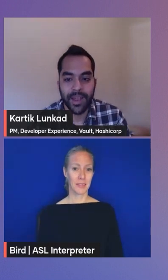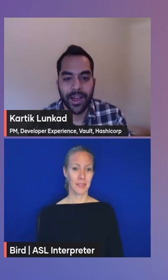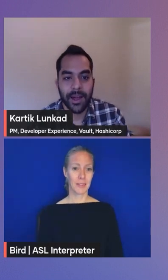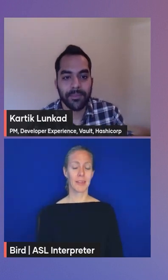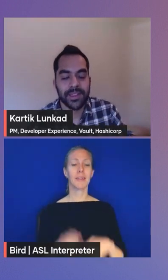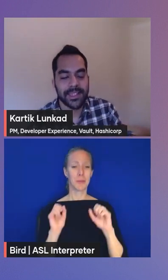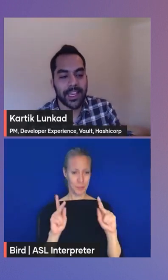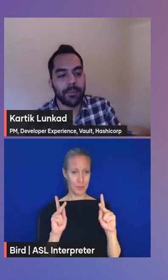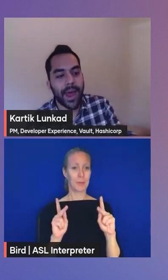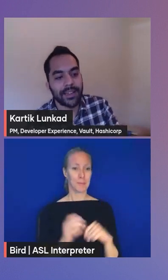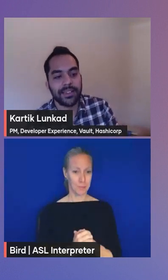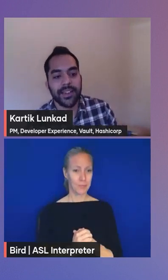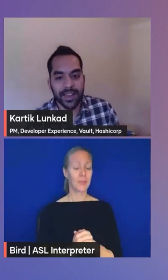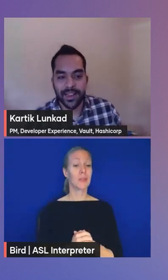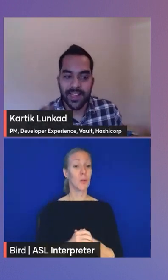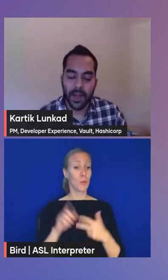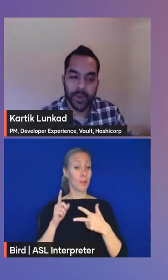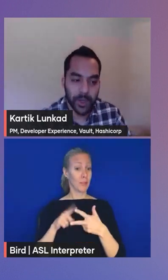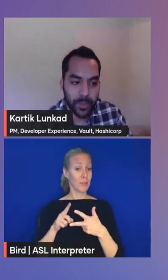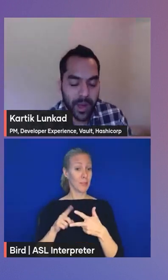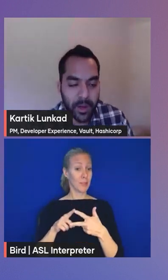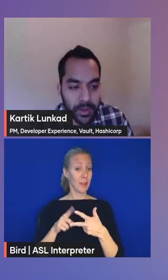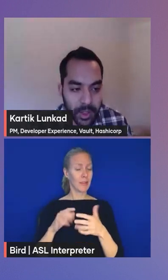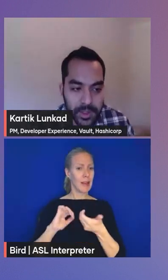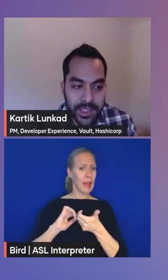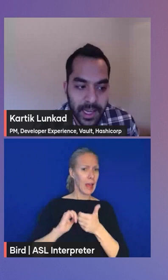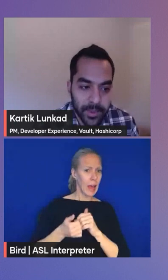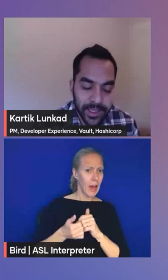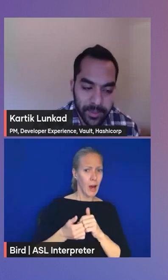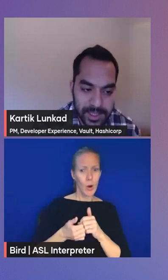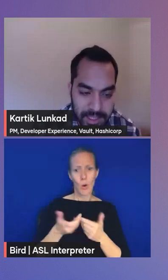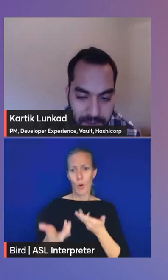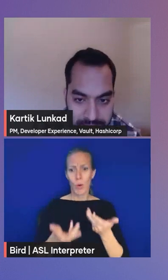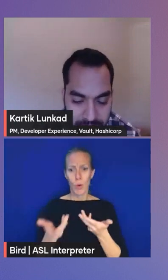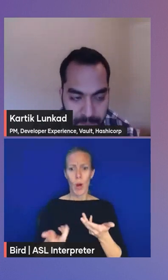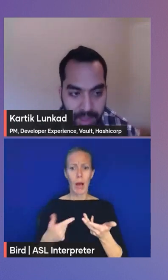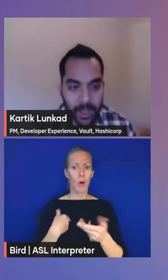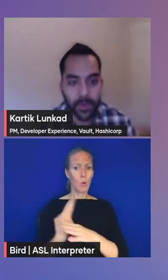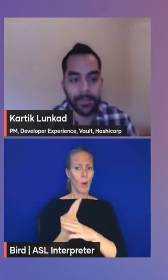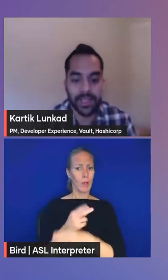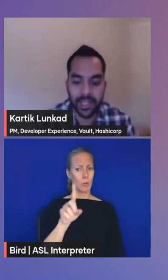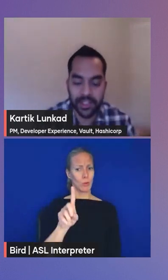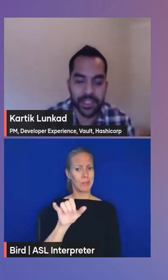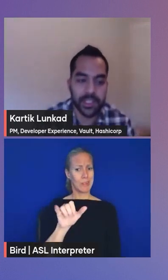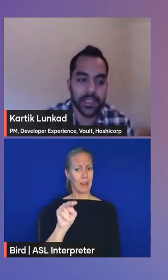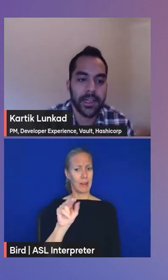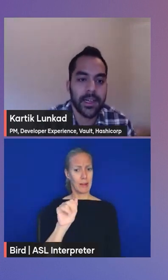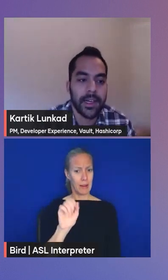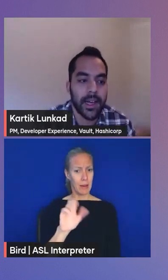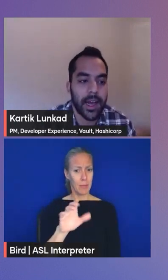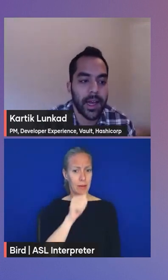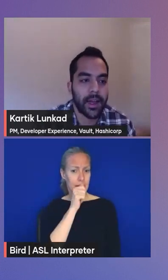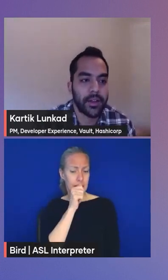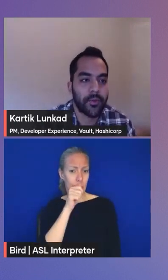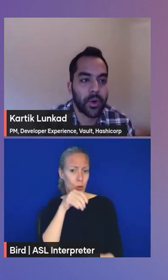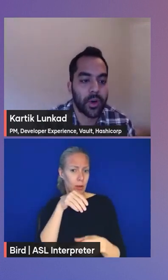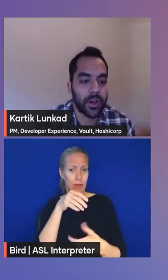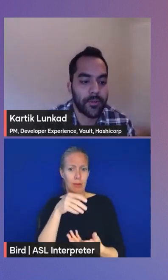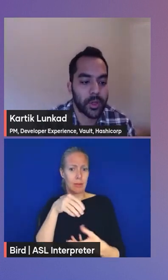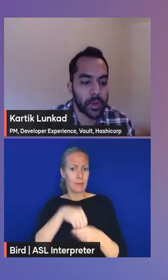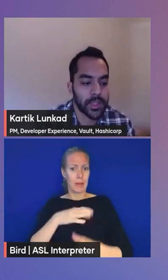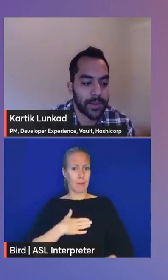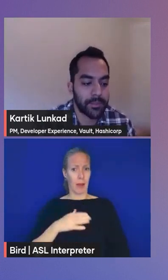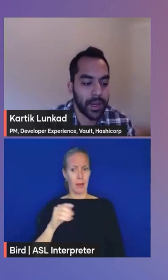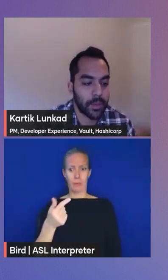Okay, the second pattern is how do I go about using dynamic database secrets in my Go application?